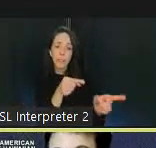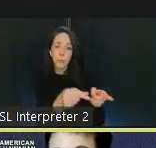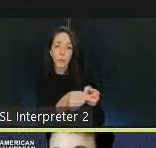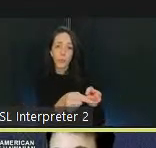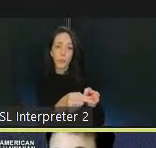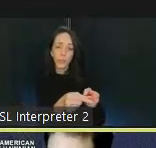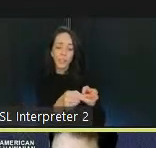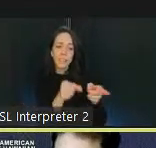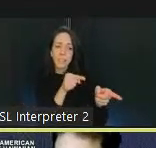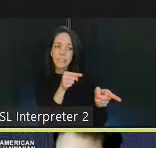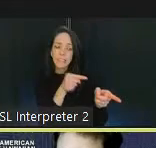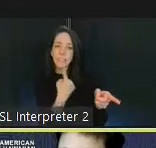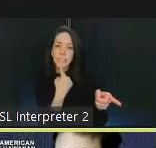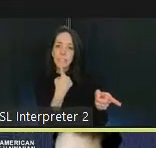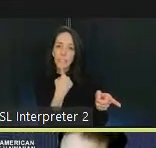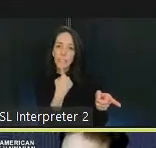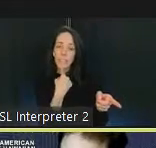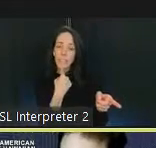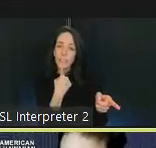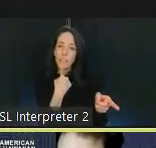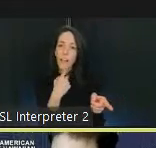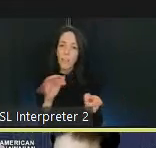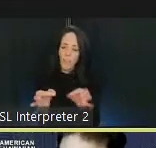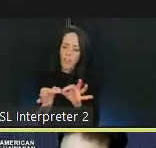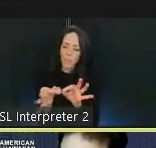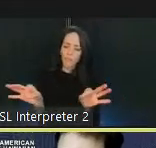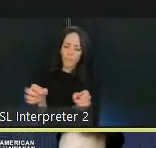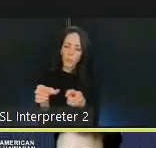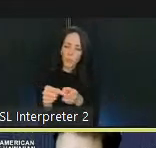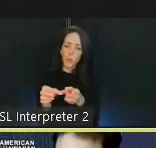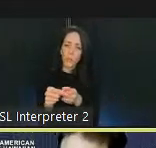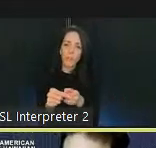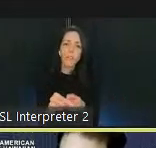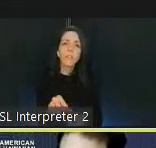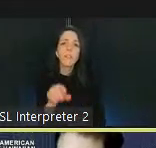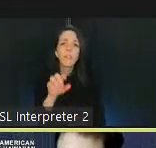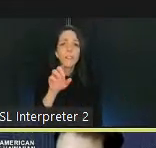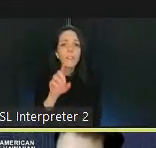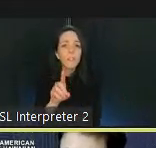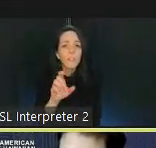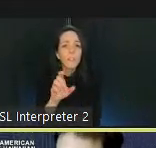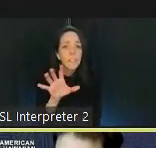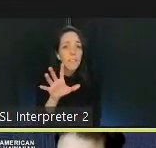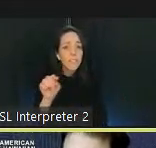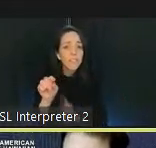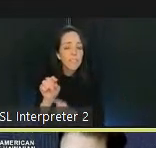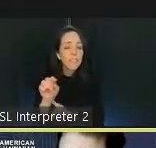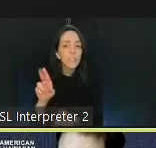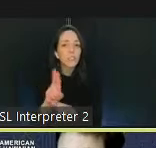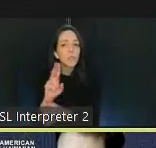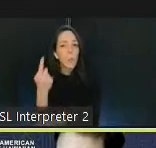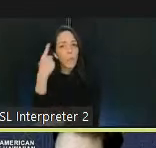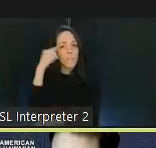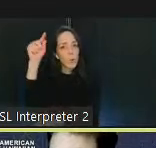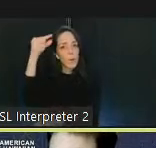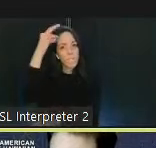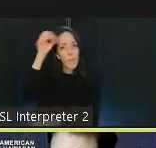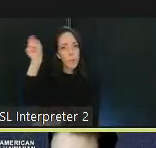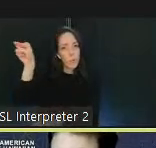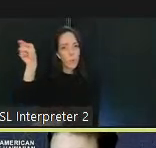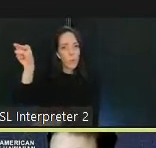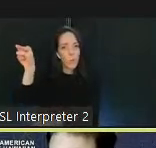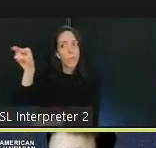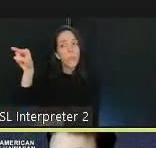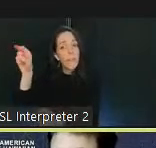that to really reserve that phrase of deficit for federal, because the federal government can actually function with